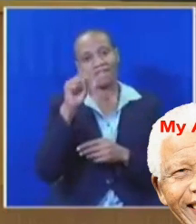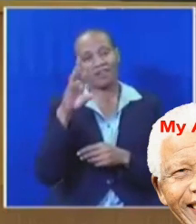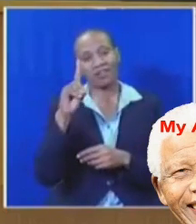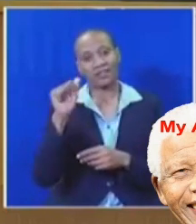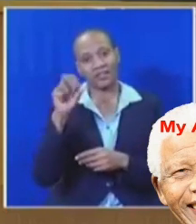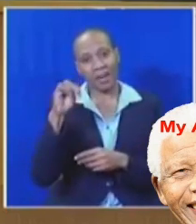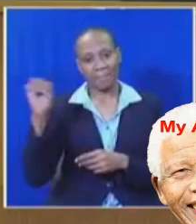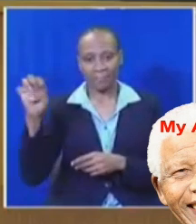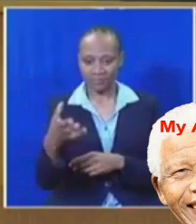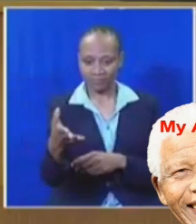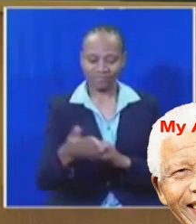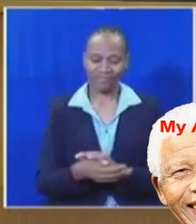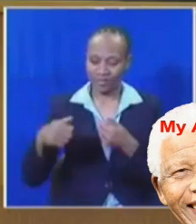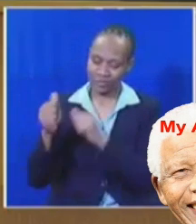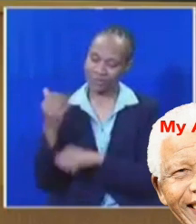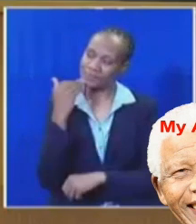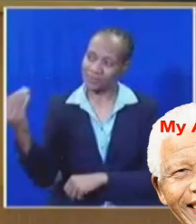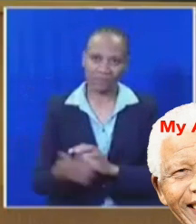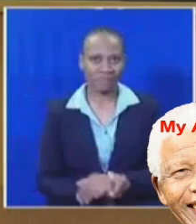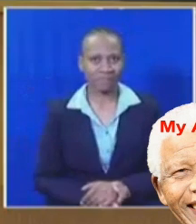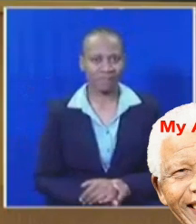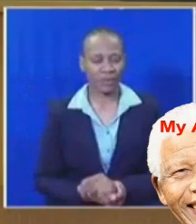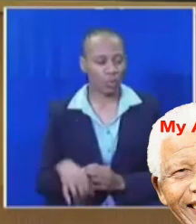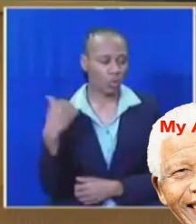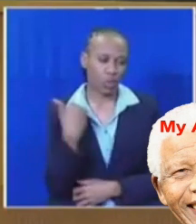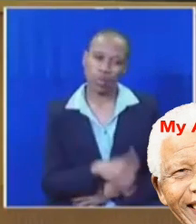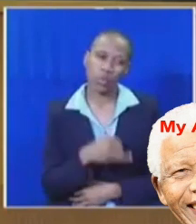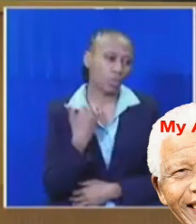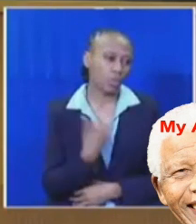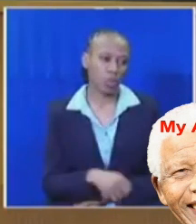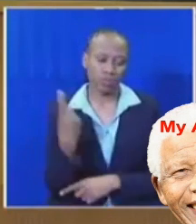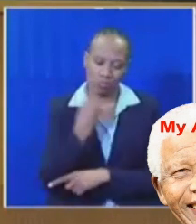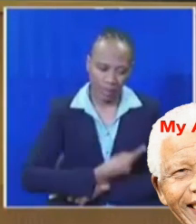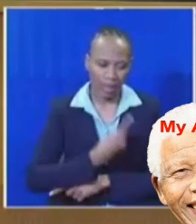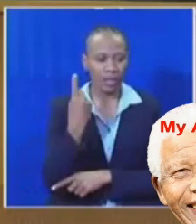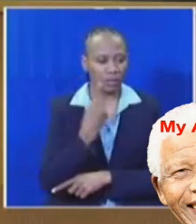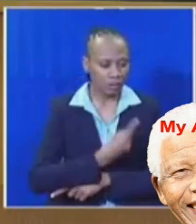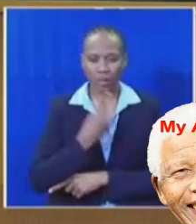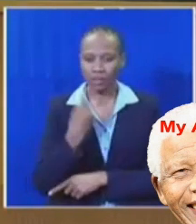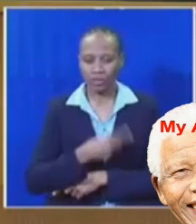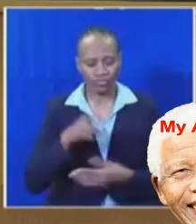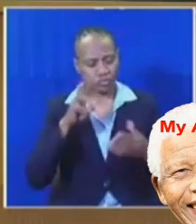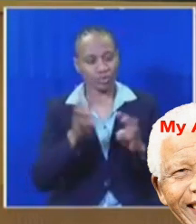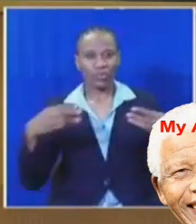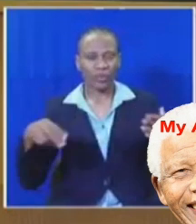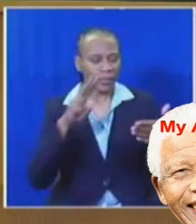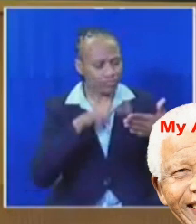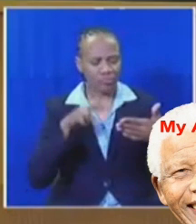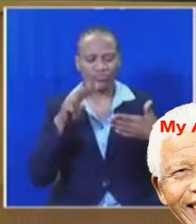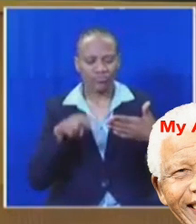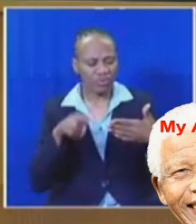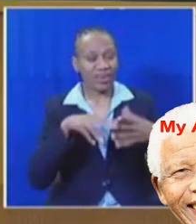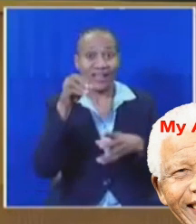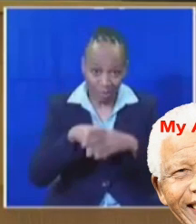Thank you, Honorable Chairperson. You know, it's so painful every day to read of corruption stories involving the ANC.